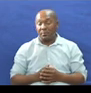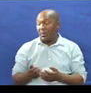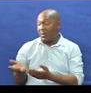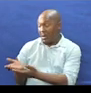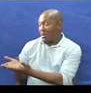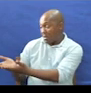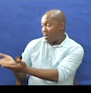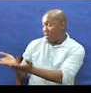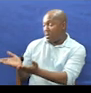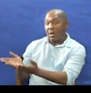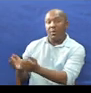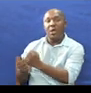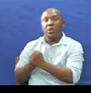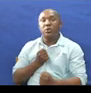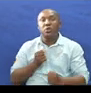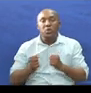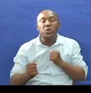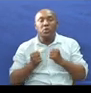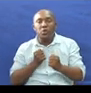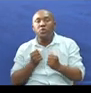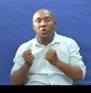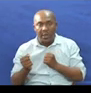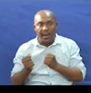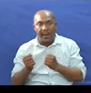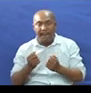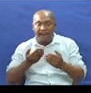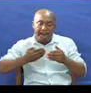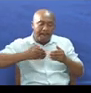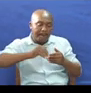They were jogging past the city mall.